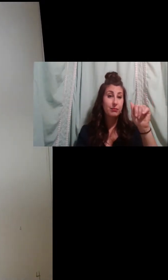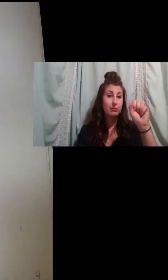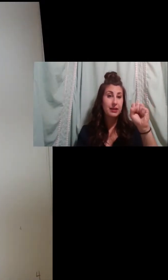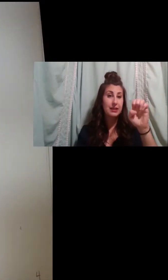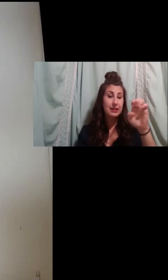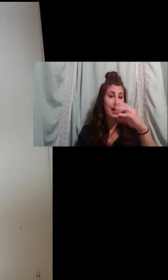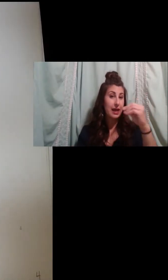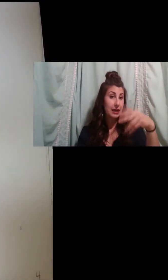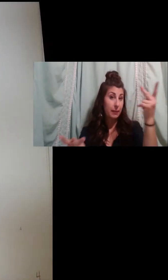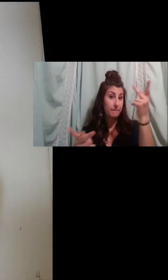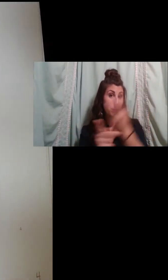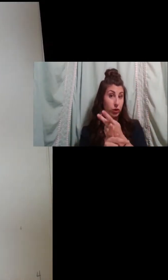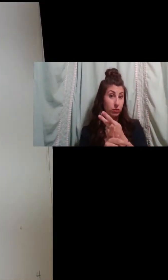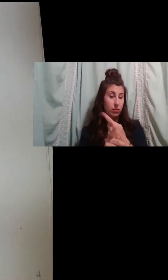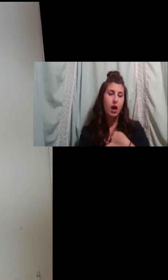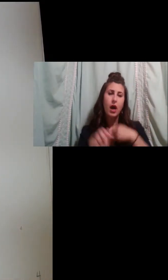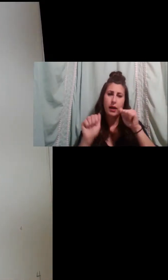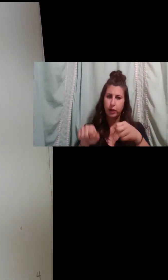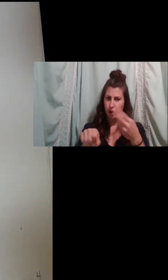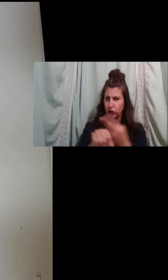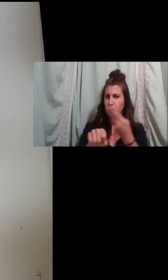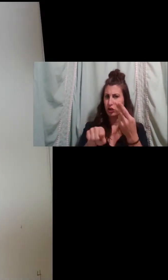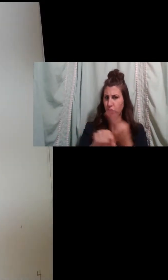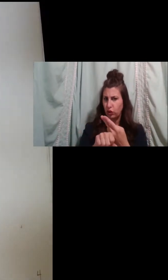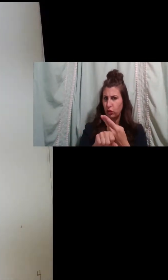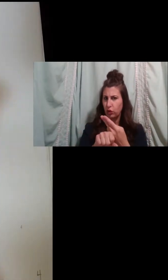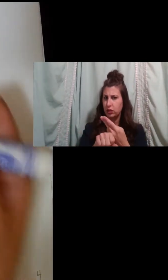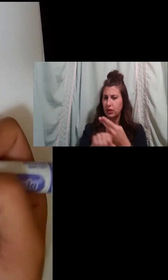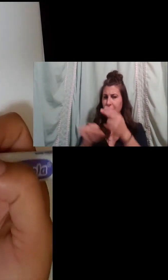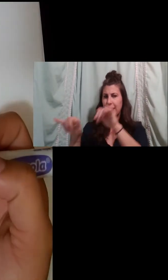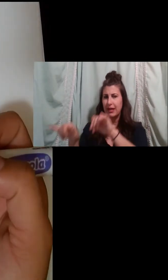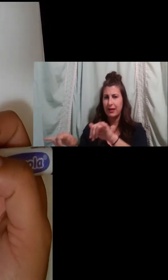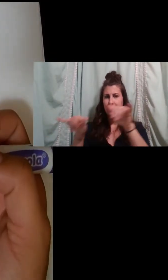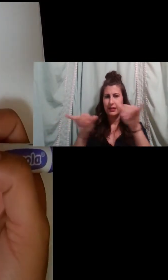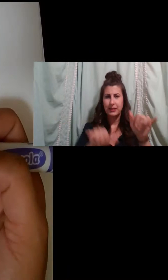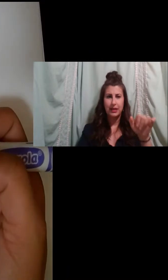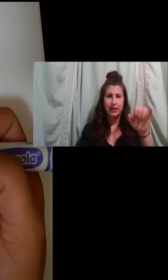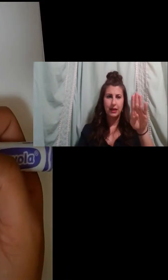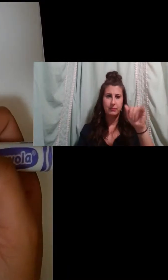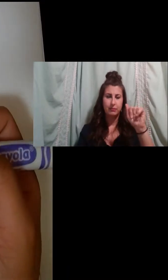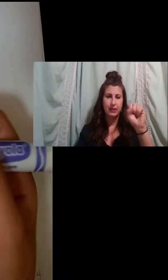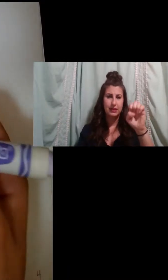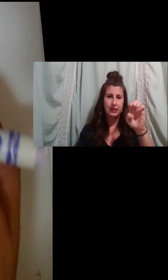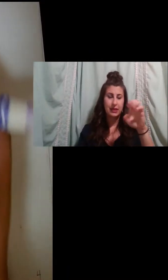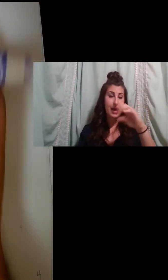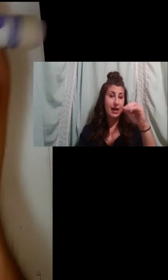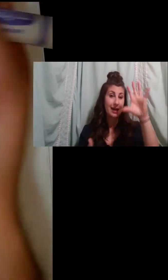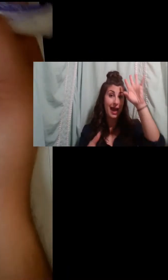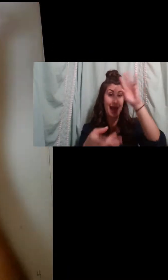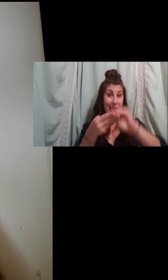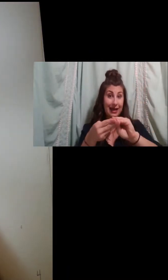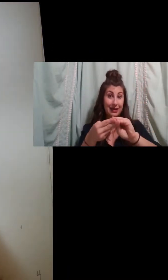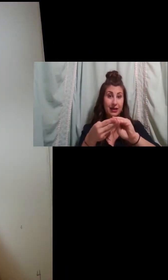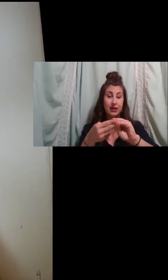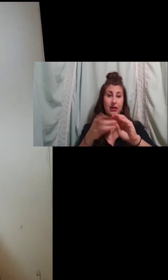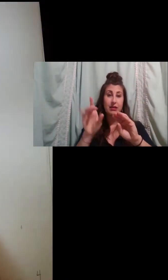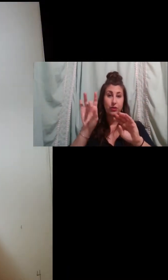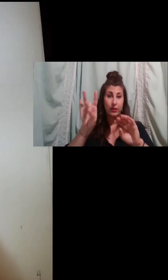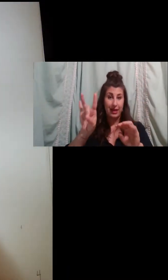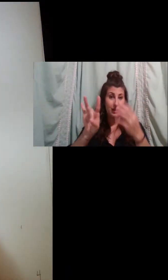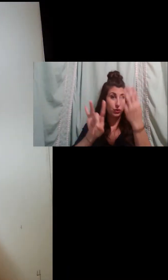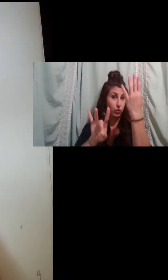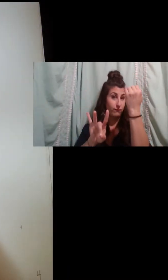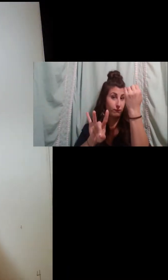I'm multiplying, I can take that same base and add those exponents. So this would be 8 to